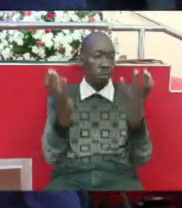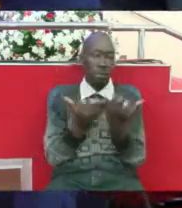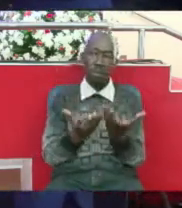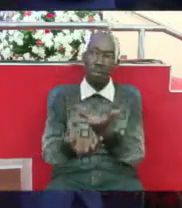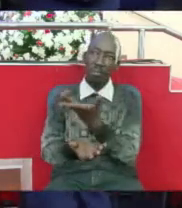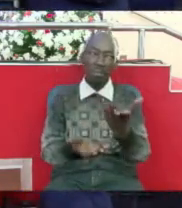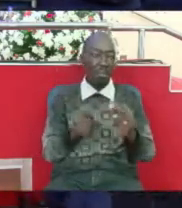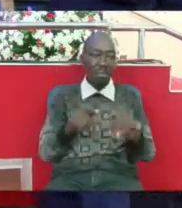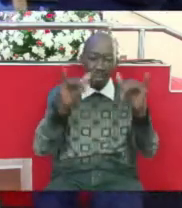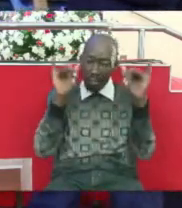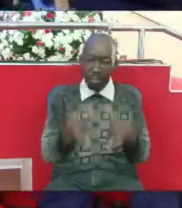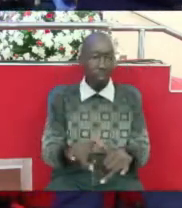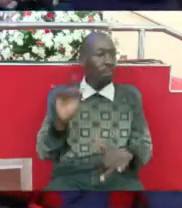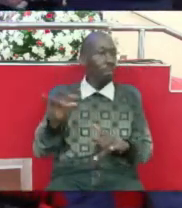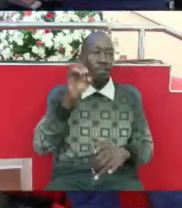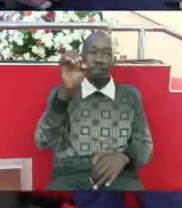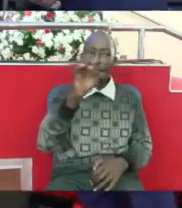does not last forever.